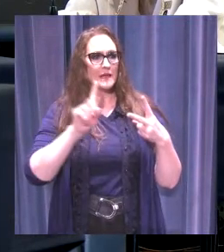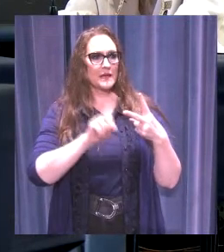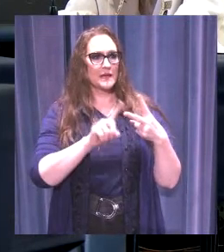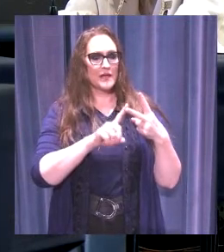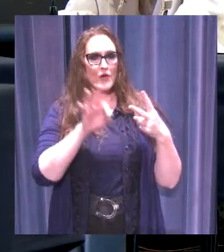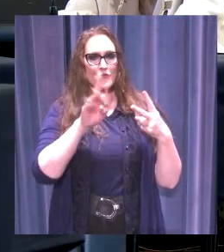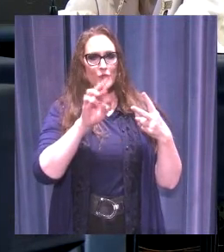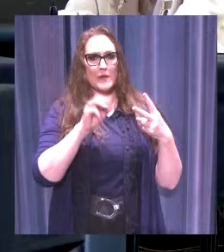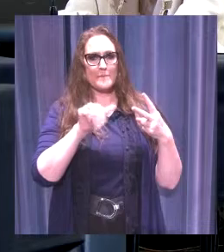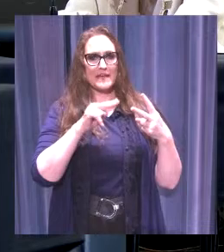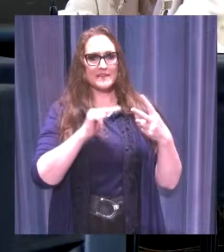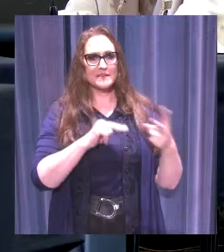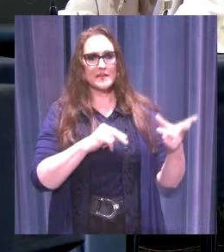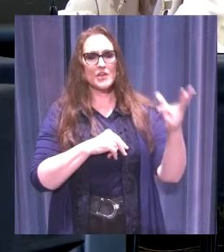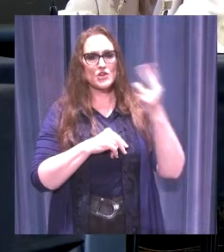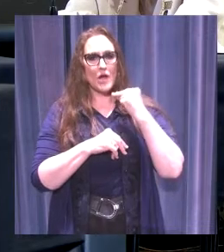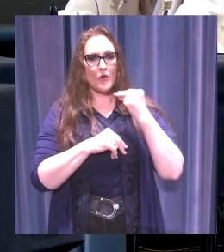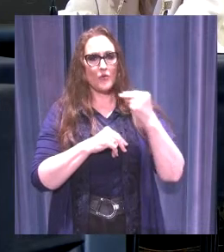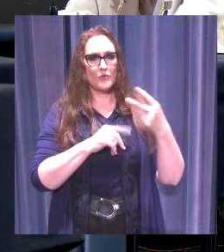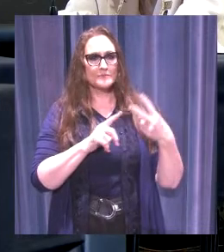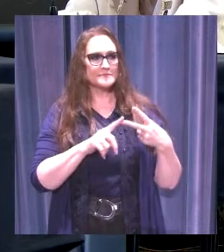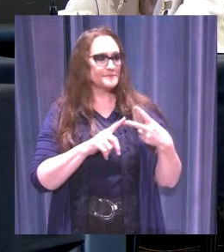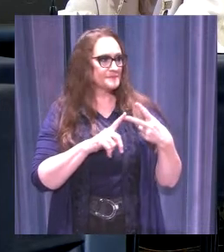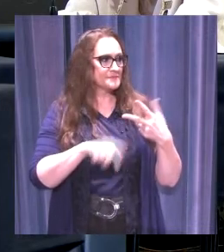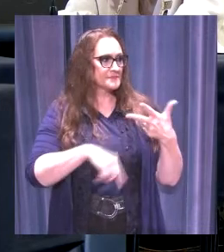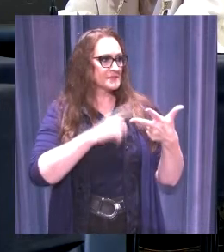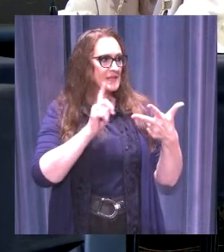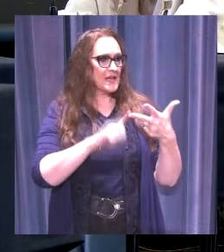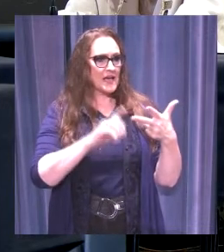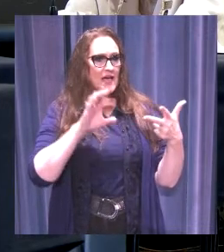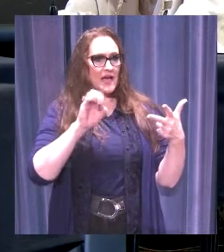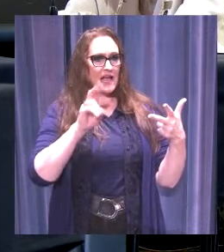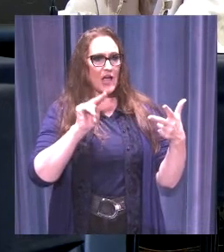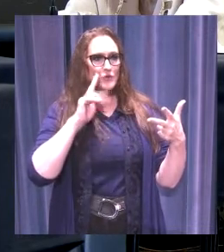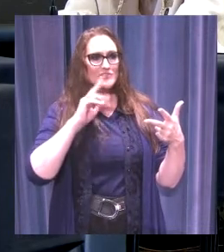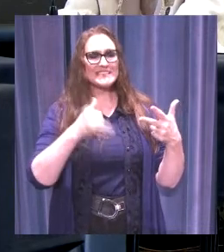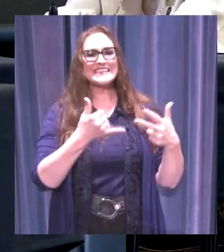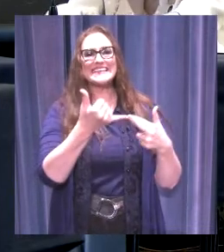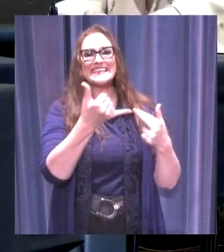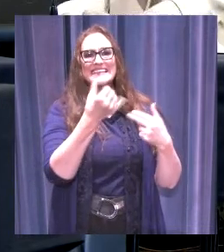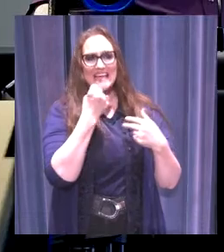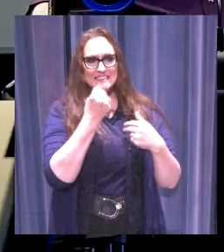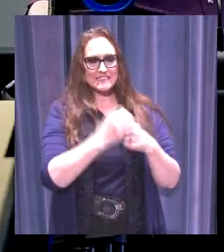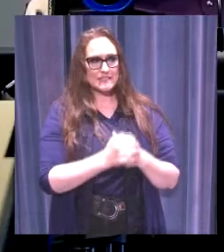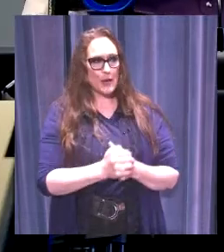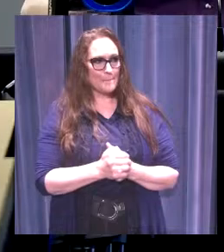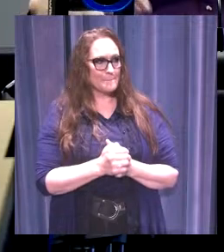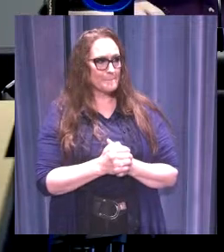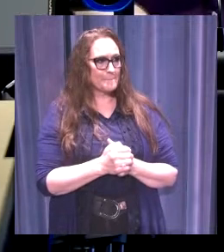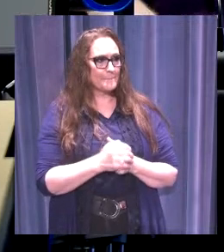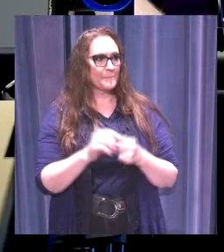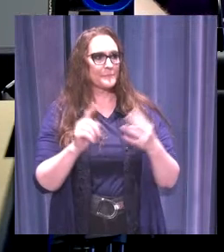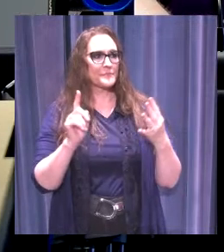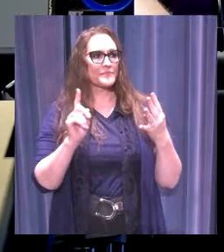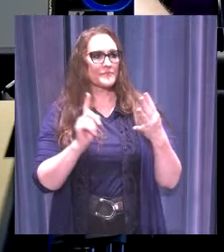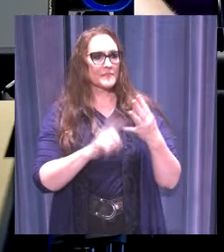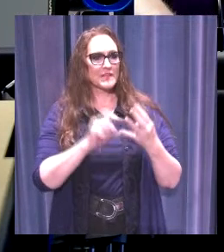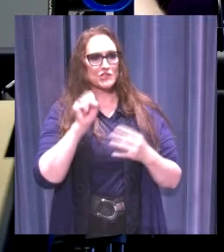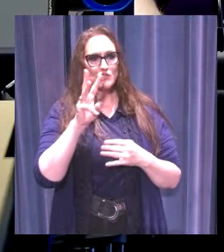Trustee Freeman. No. Trustee Couch. Yes. Trustee